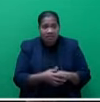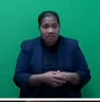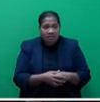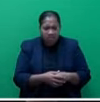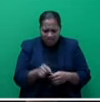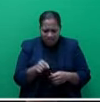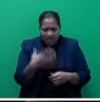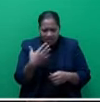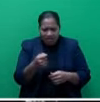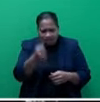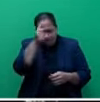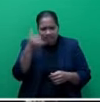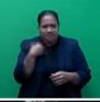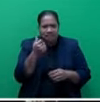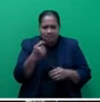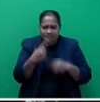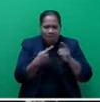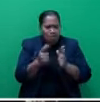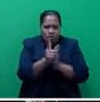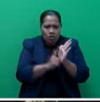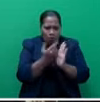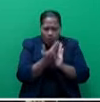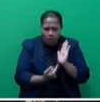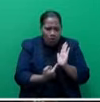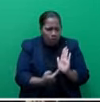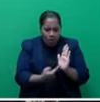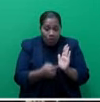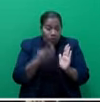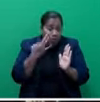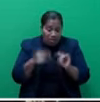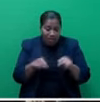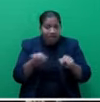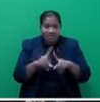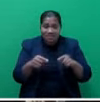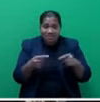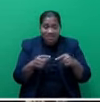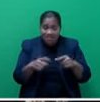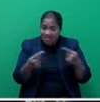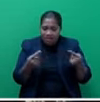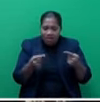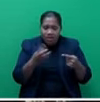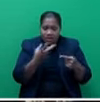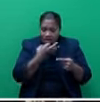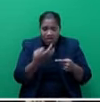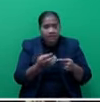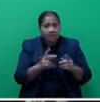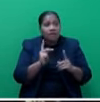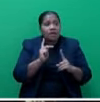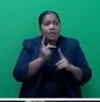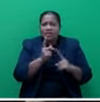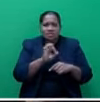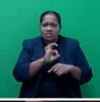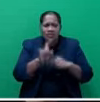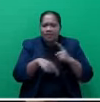law. And when they say something, Mr. Speaker, you know, as I said, Mr. Speaker, politics is not